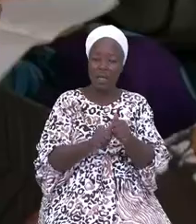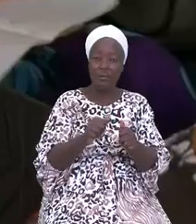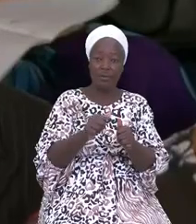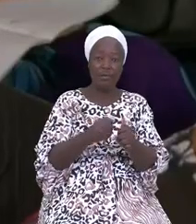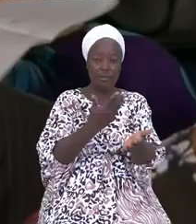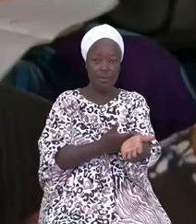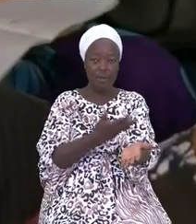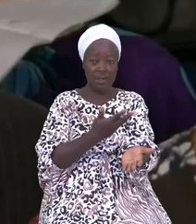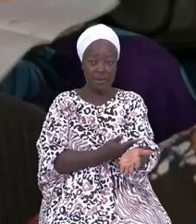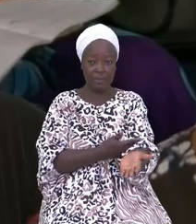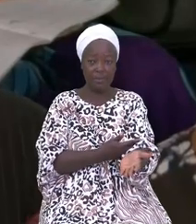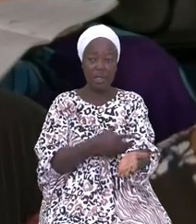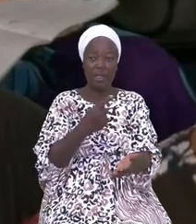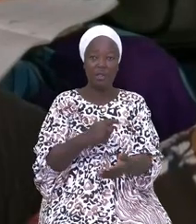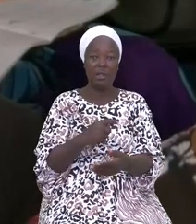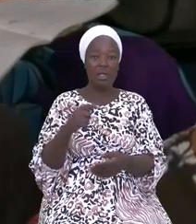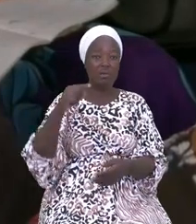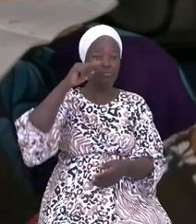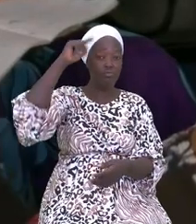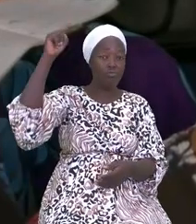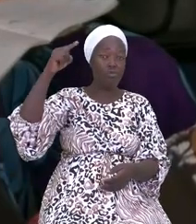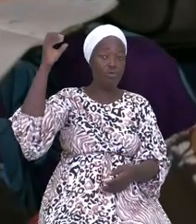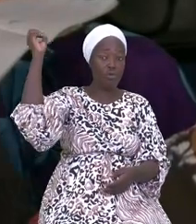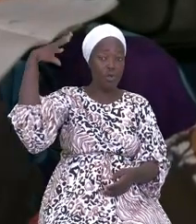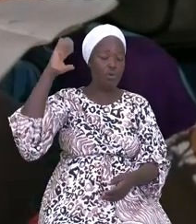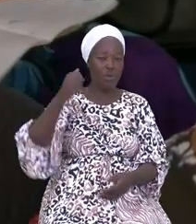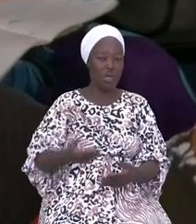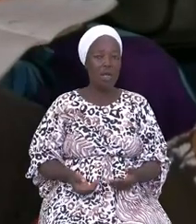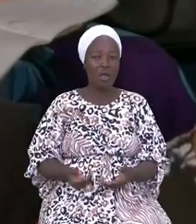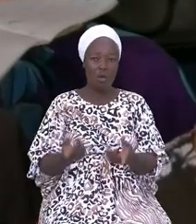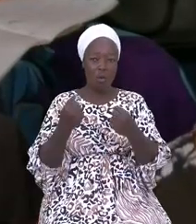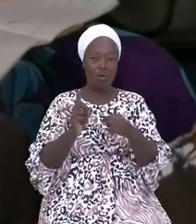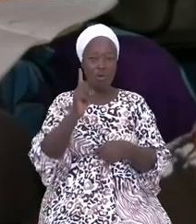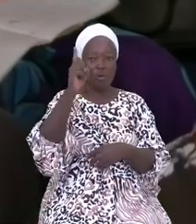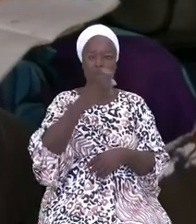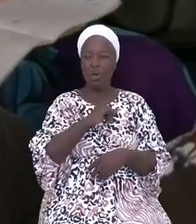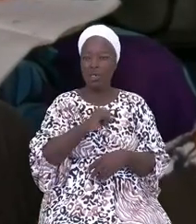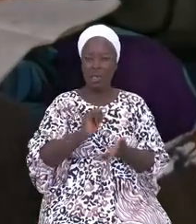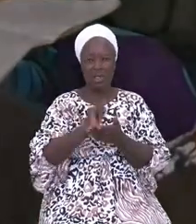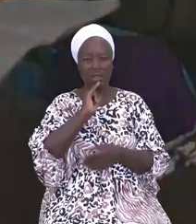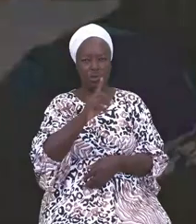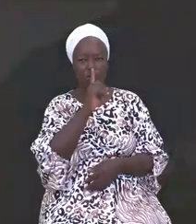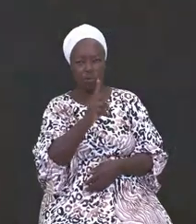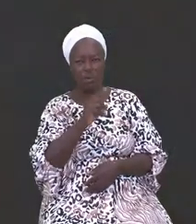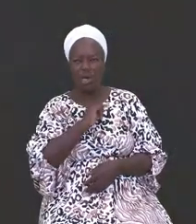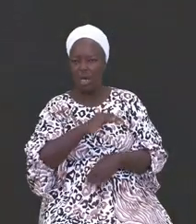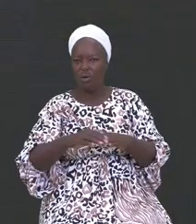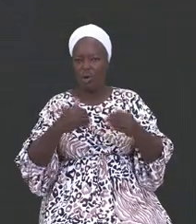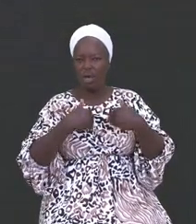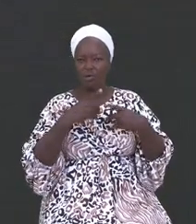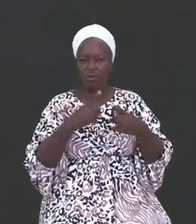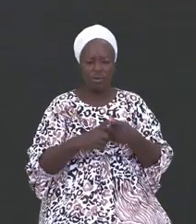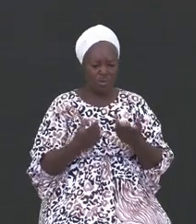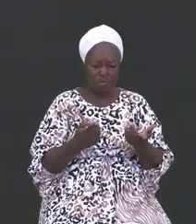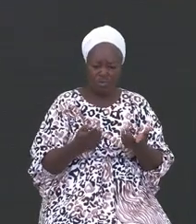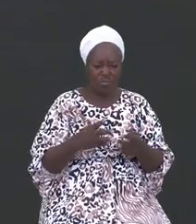sun will rise. That's a fact. I don't need to, you know, grit my teeth